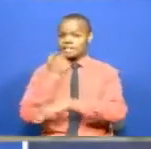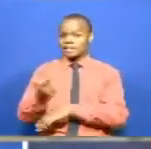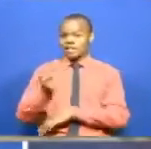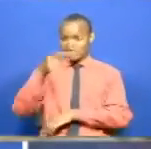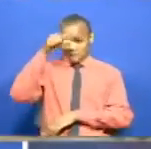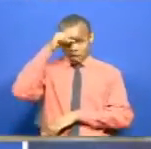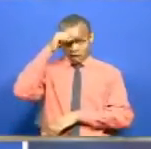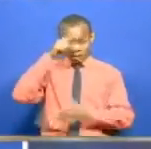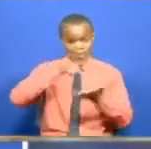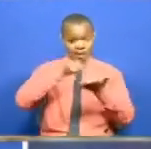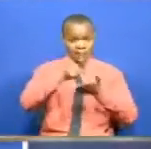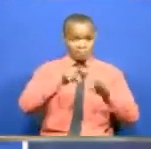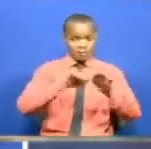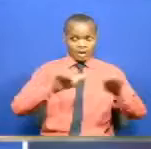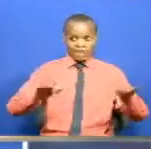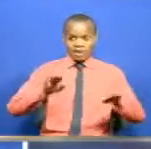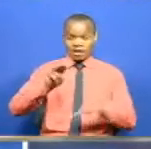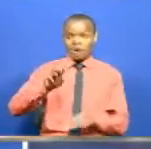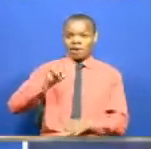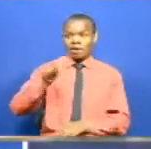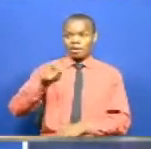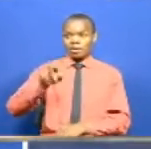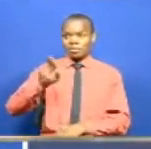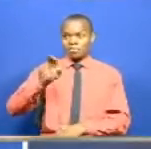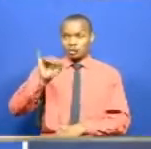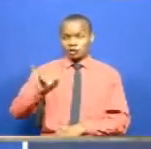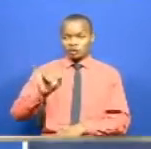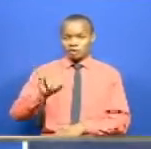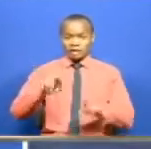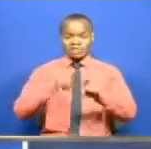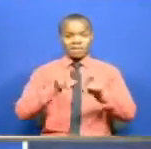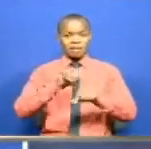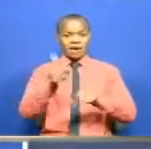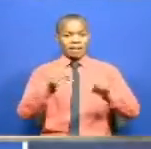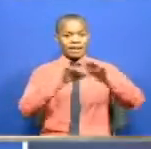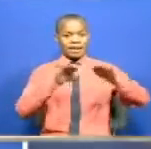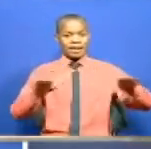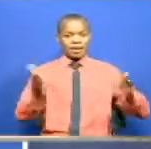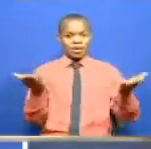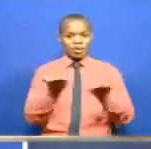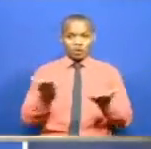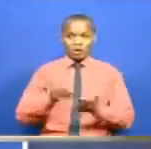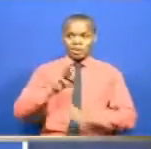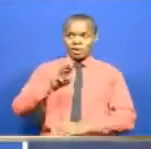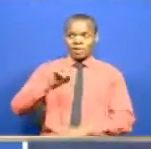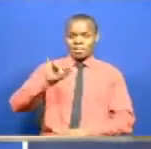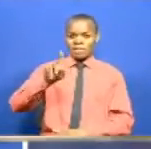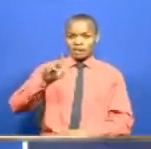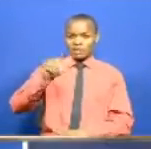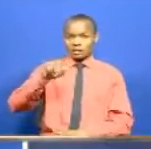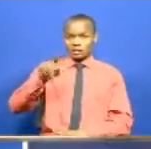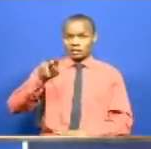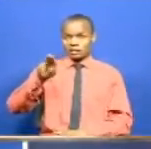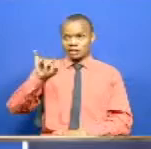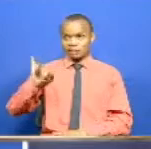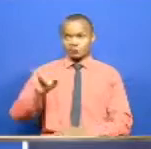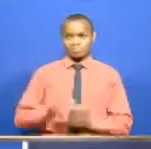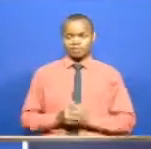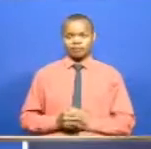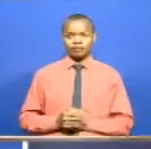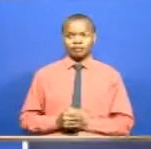land belonging to the Mazrui family in Sabaha and another piece of land in Mikanjone in Mtwapar. Eneo la